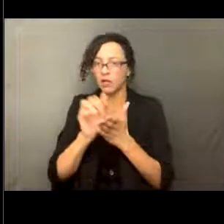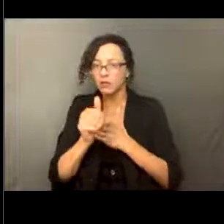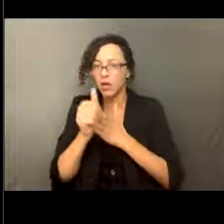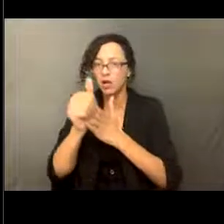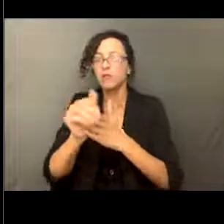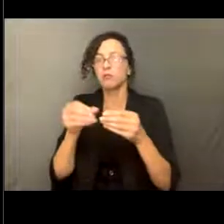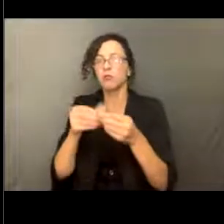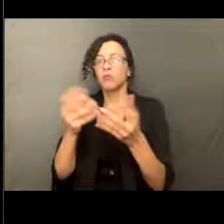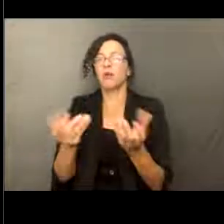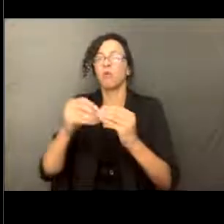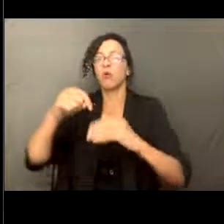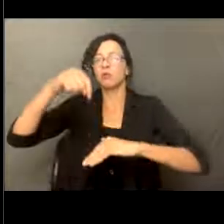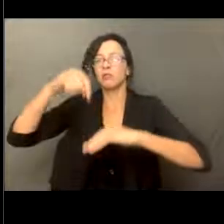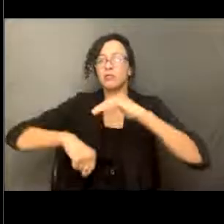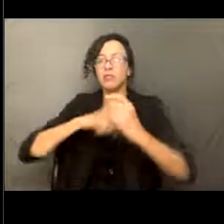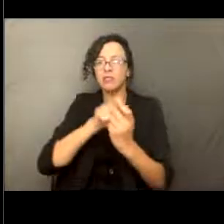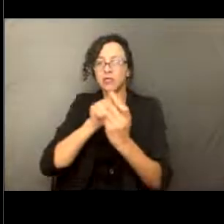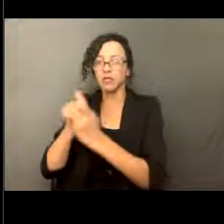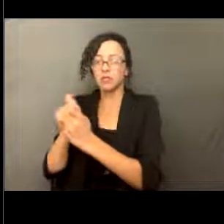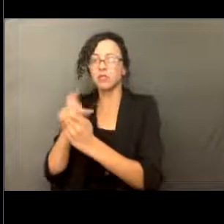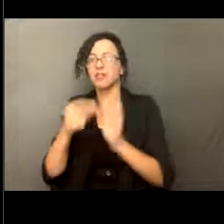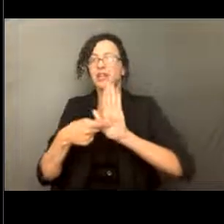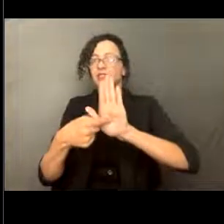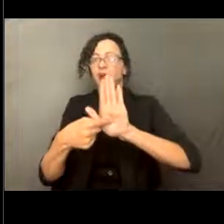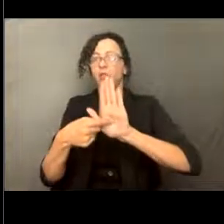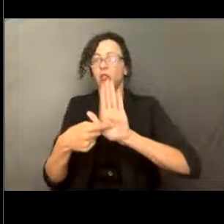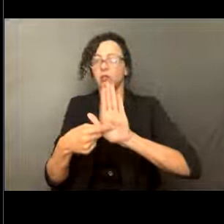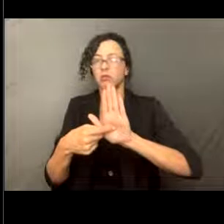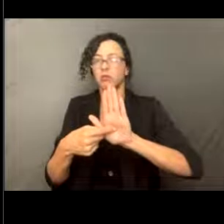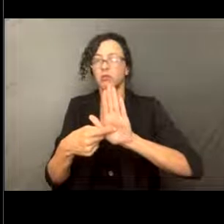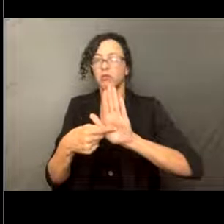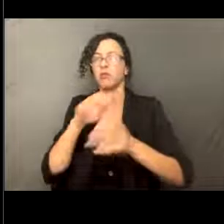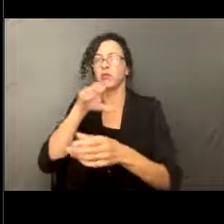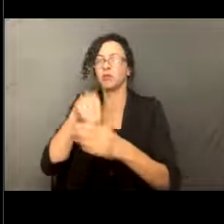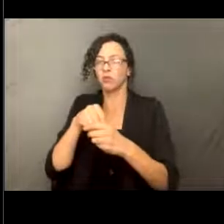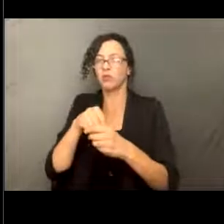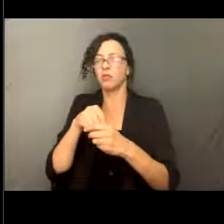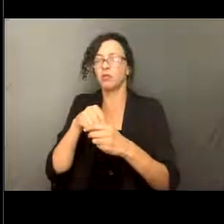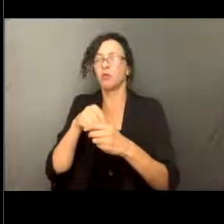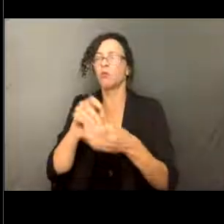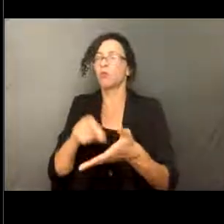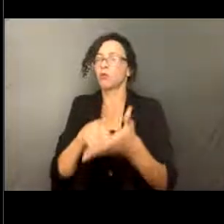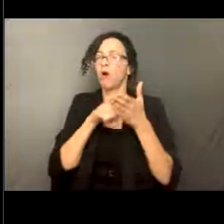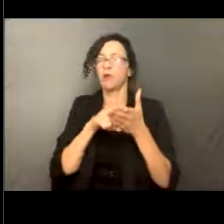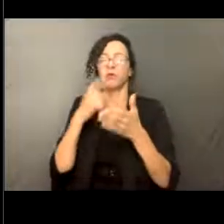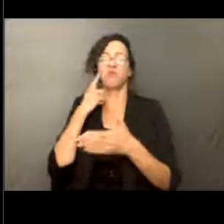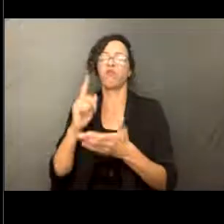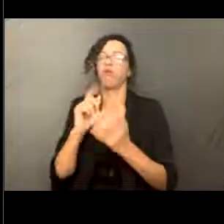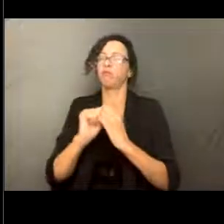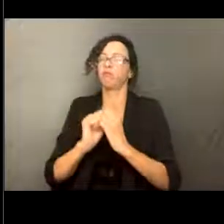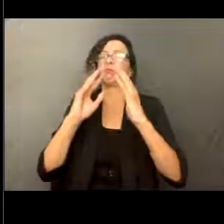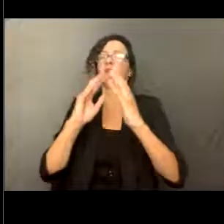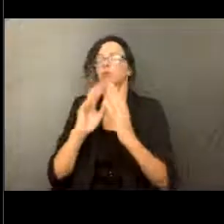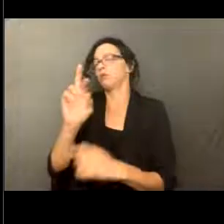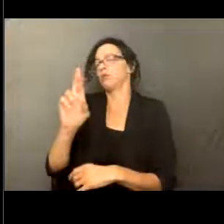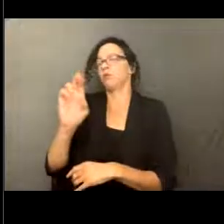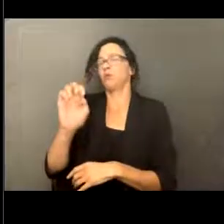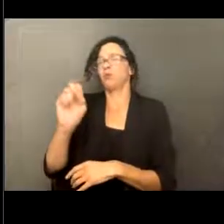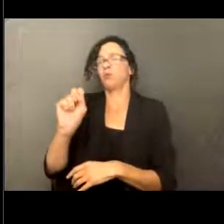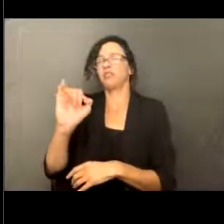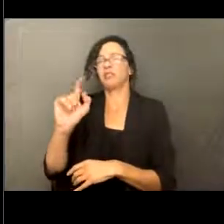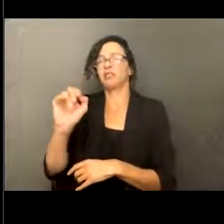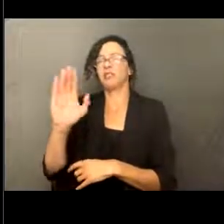eligible activities, including requirements around resilience. For California, the trailer bill establishing a state